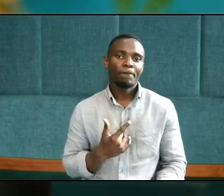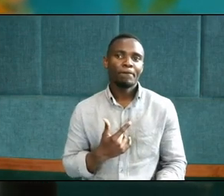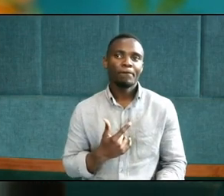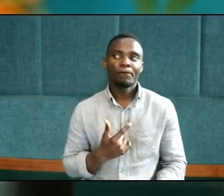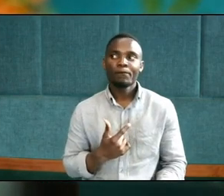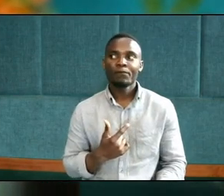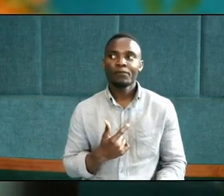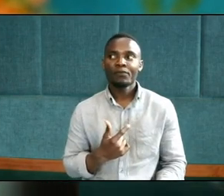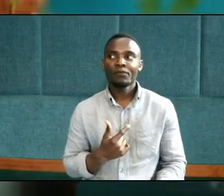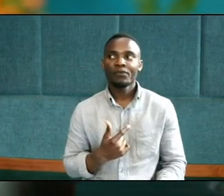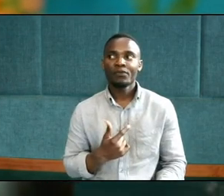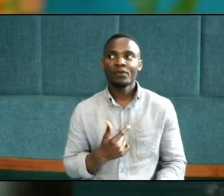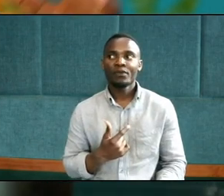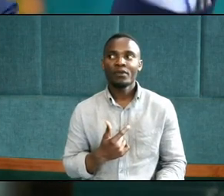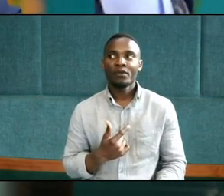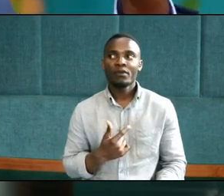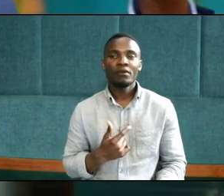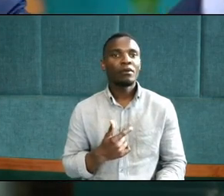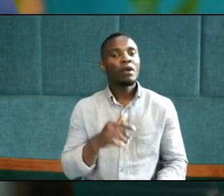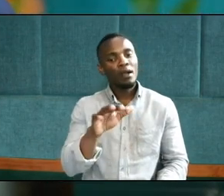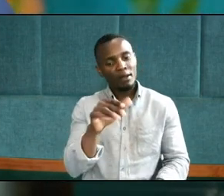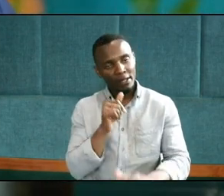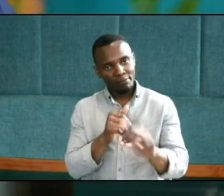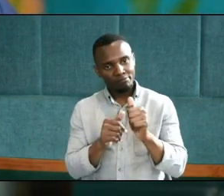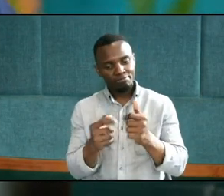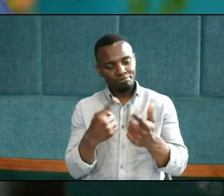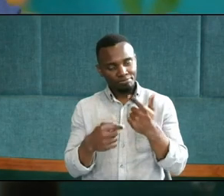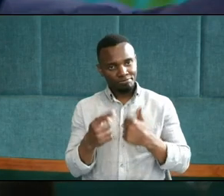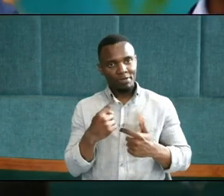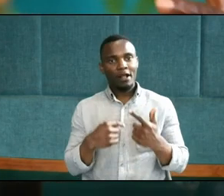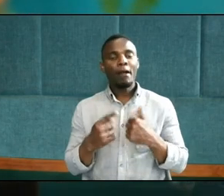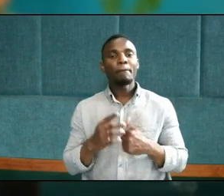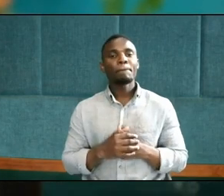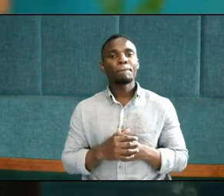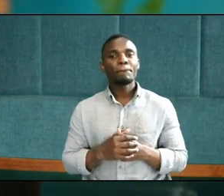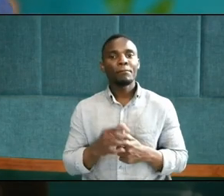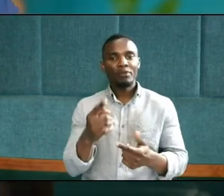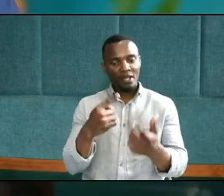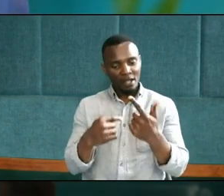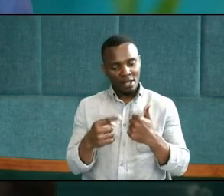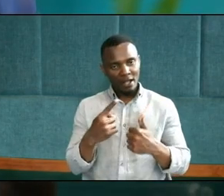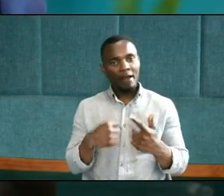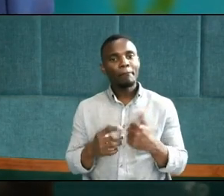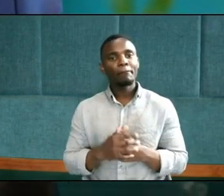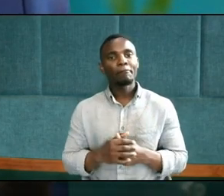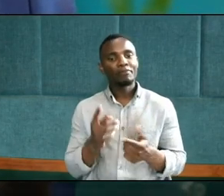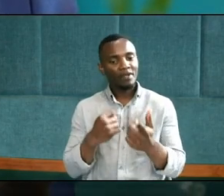I don't know what they say in all languages, but yeah. Come. Hamba. Hey, hamba. Ulimulam. Hamba. Hamba.